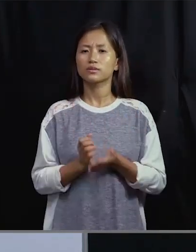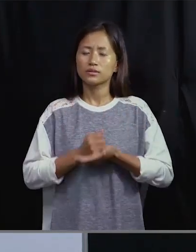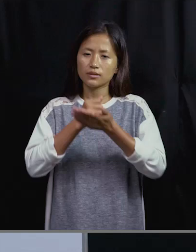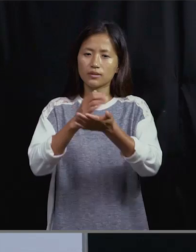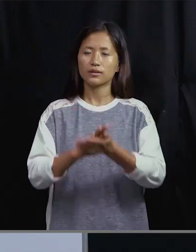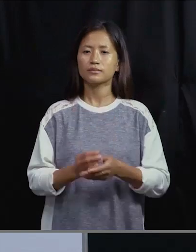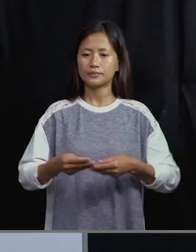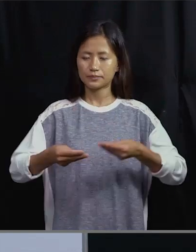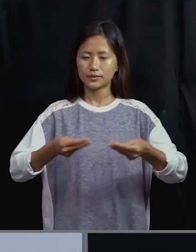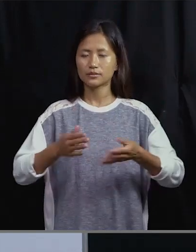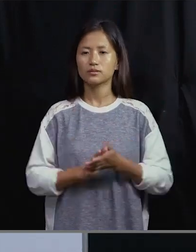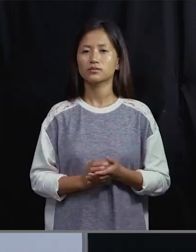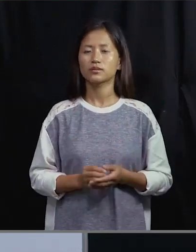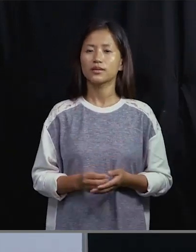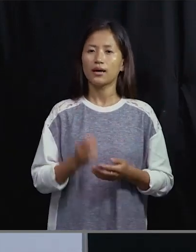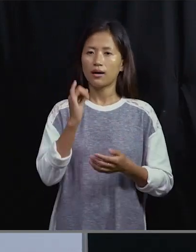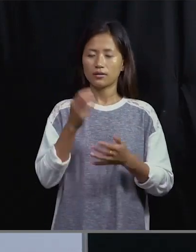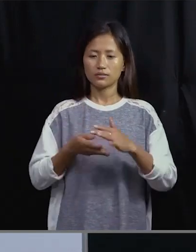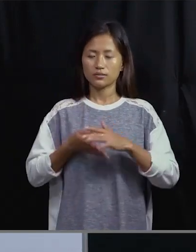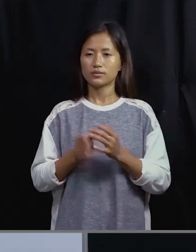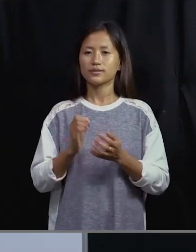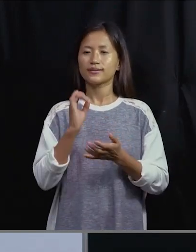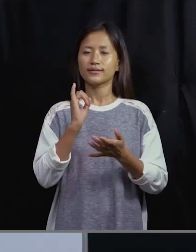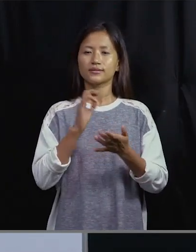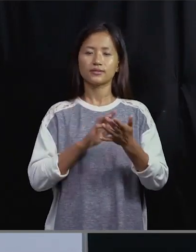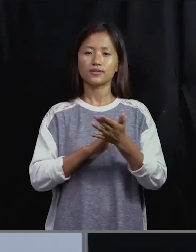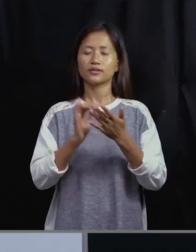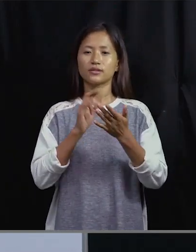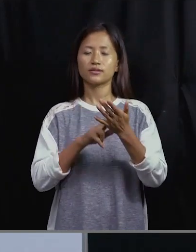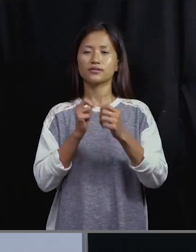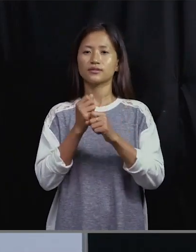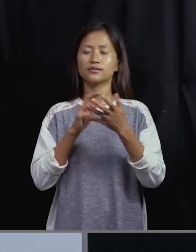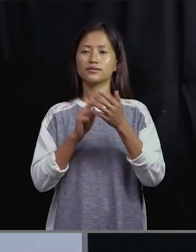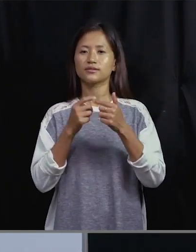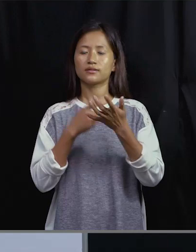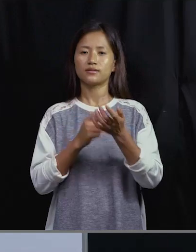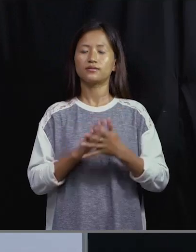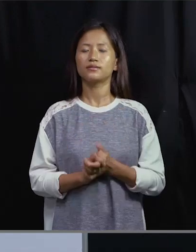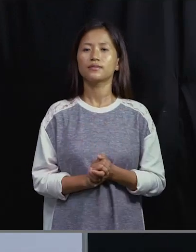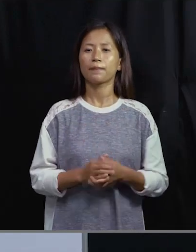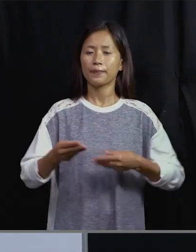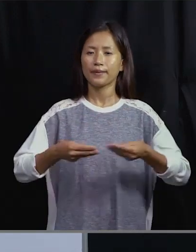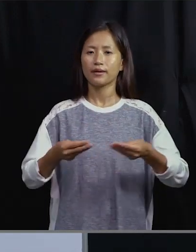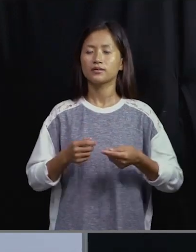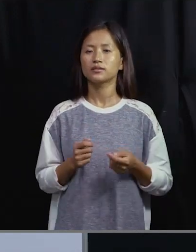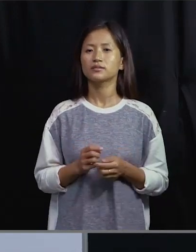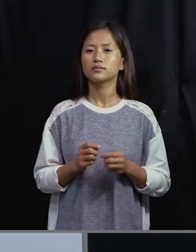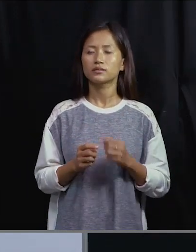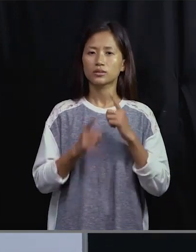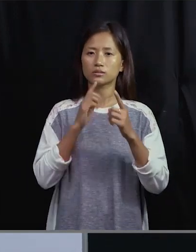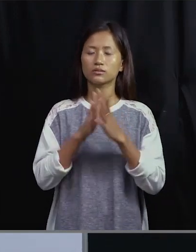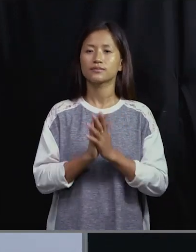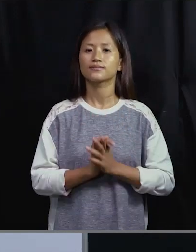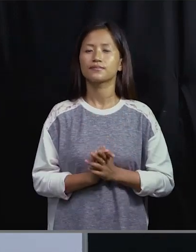help business to move unhindered. That means a businessman, for example, as I was explaining to